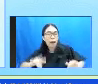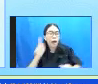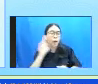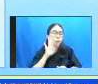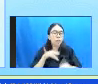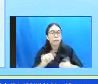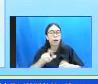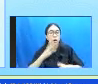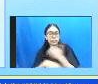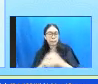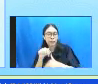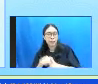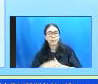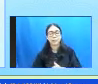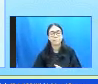statement, Karen.